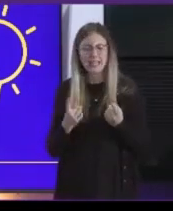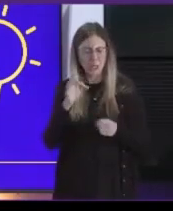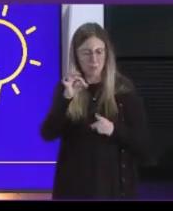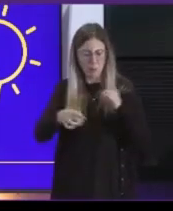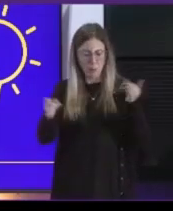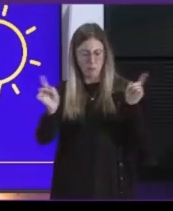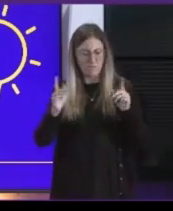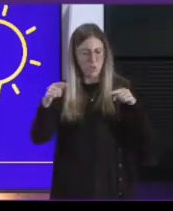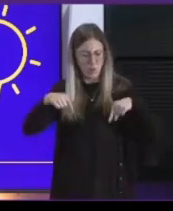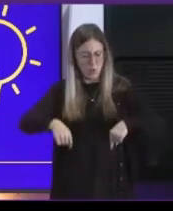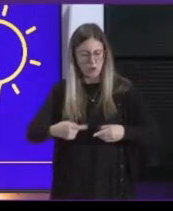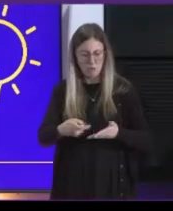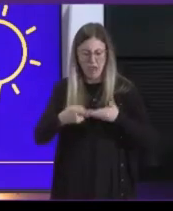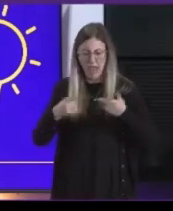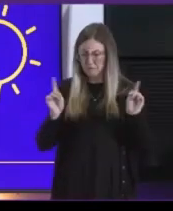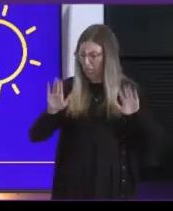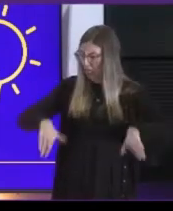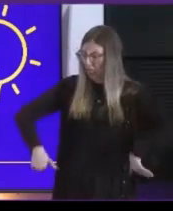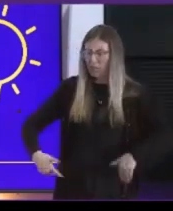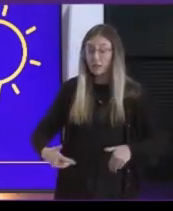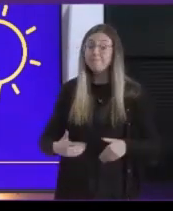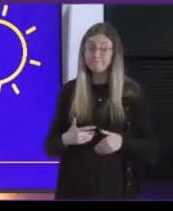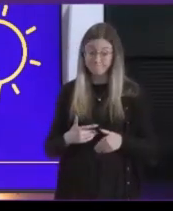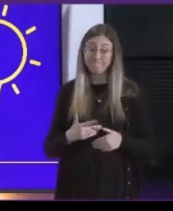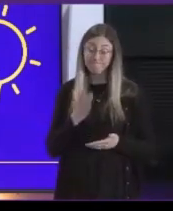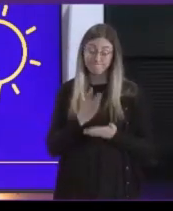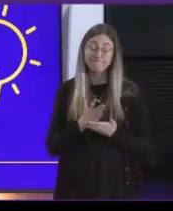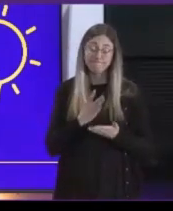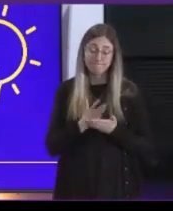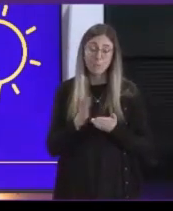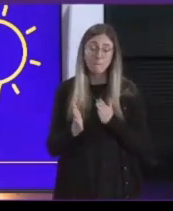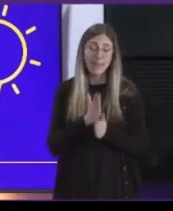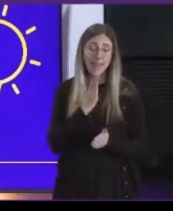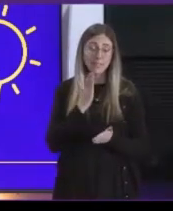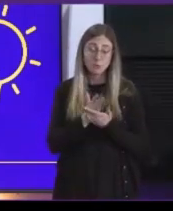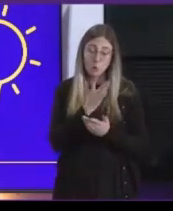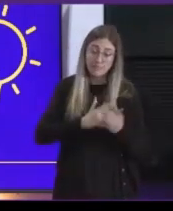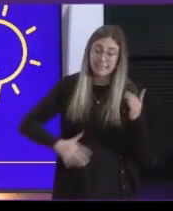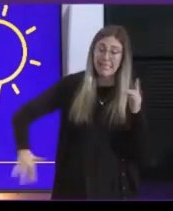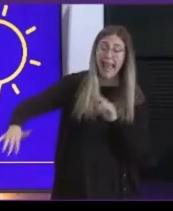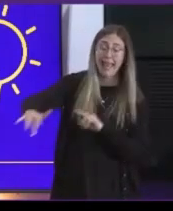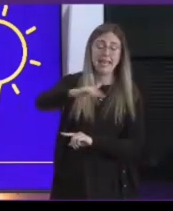point of each requirement? It is actually to make the society